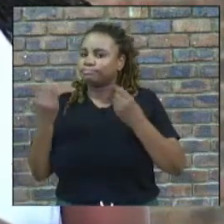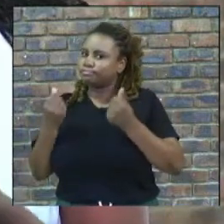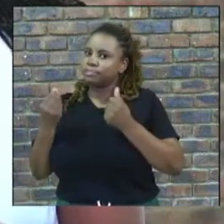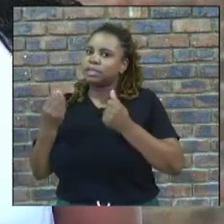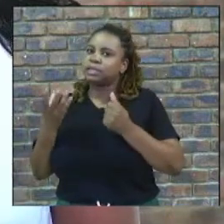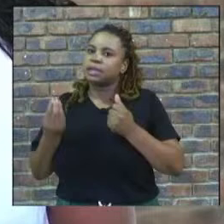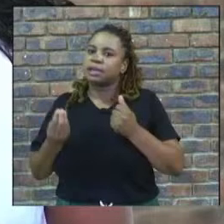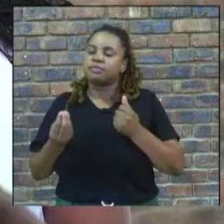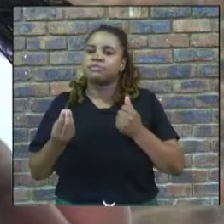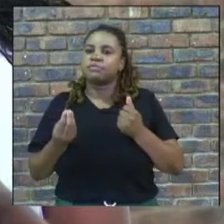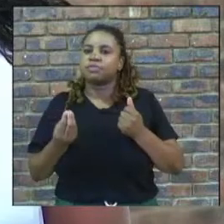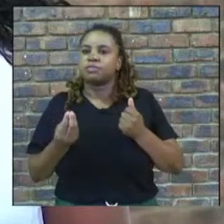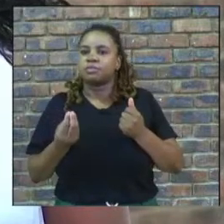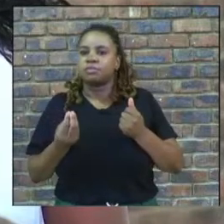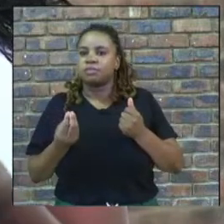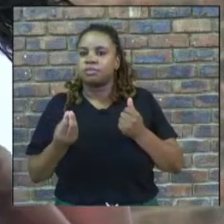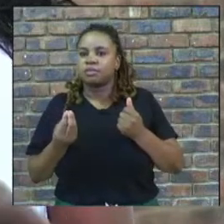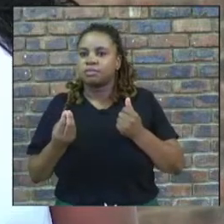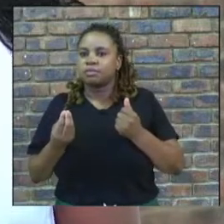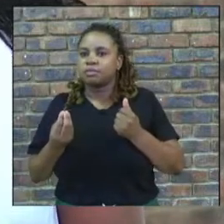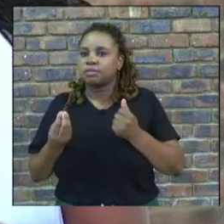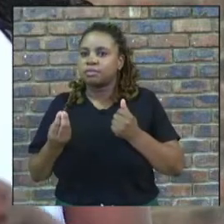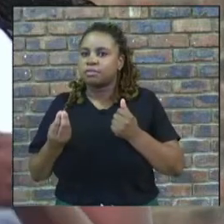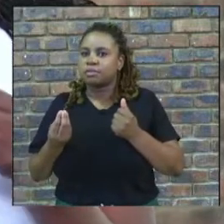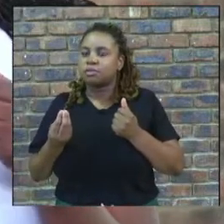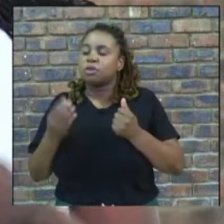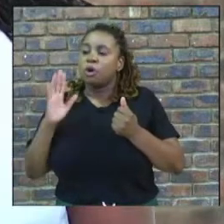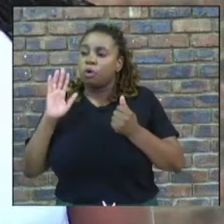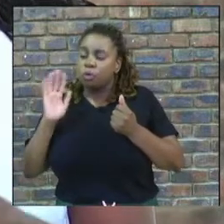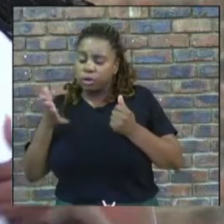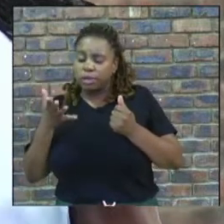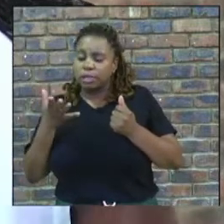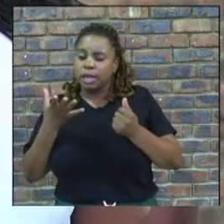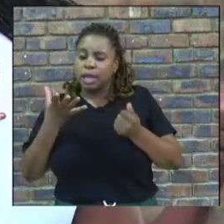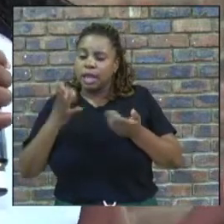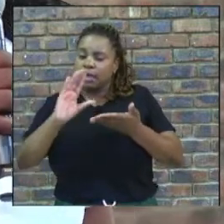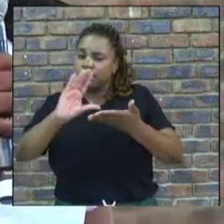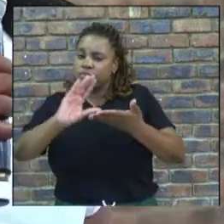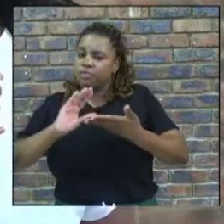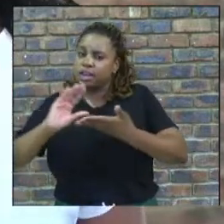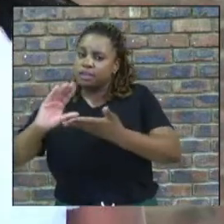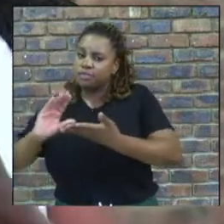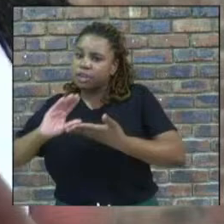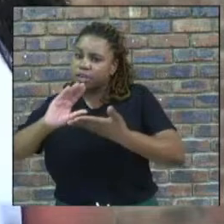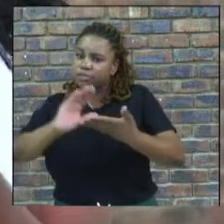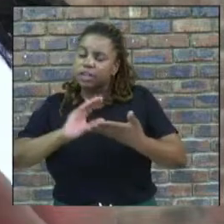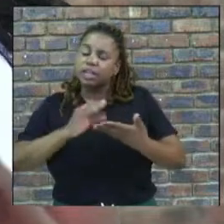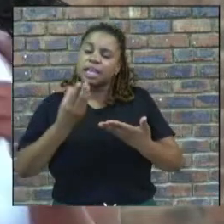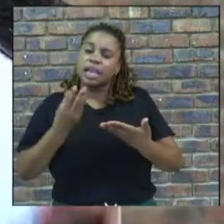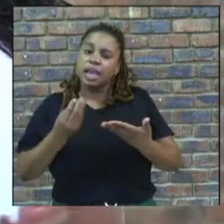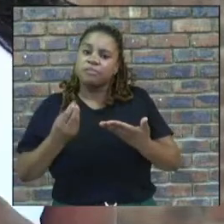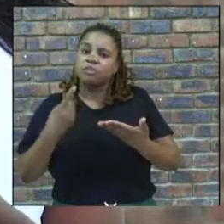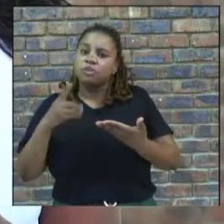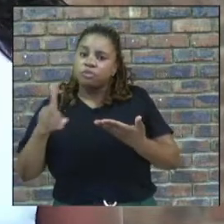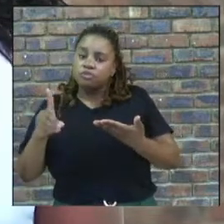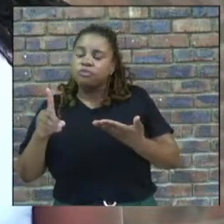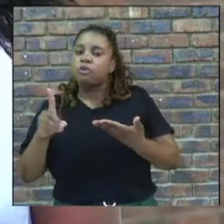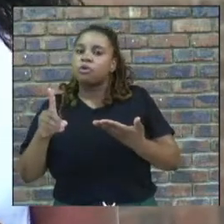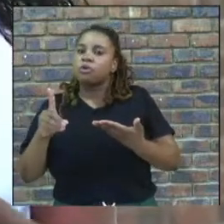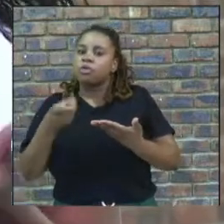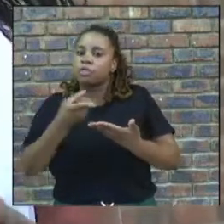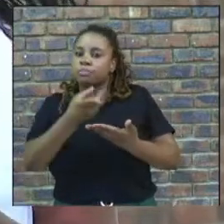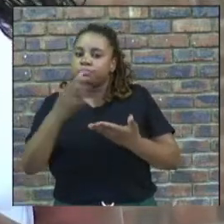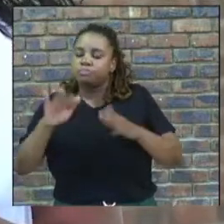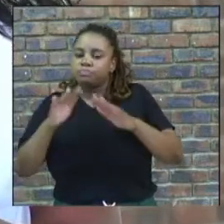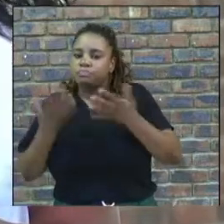hona le training e provide-wang hore batho ba nana ba ske ba qetella ba fane ka di-license tsena ho batho ba na le tšhelete ba kgonang ho